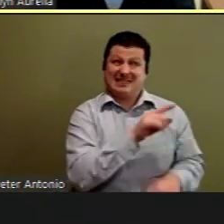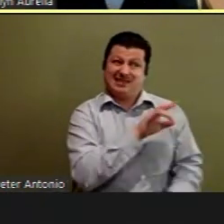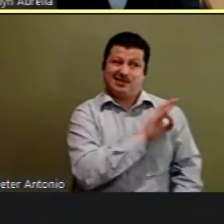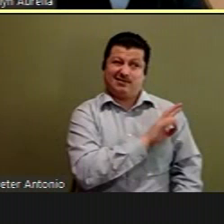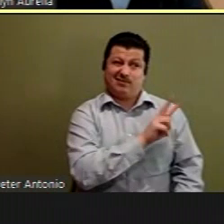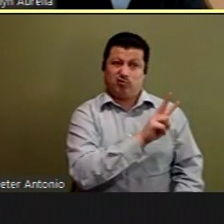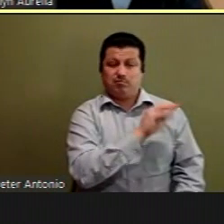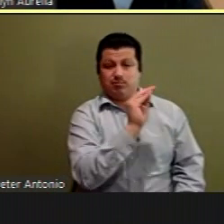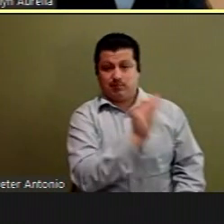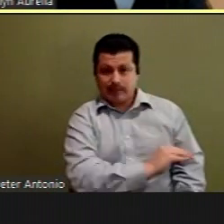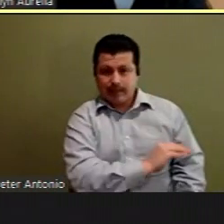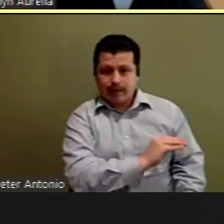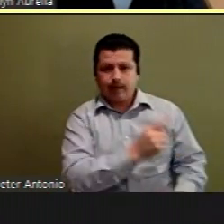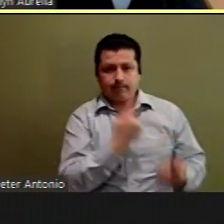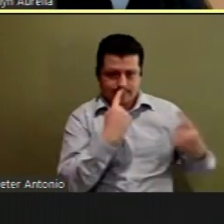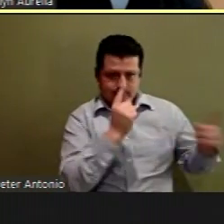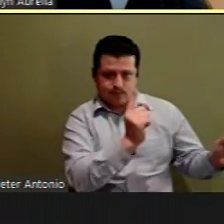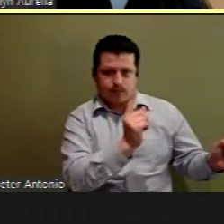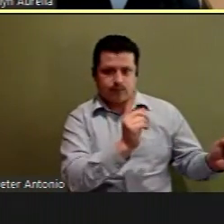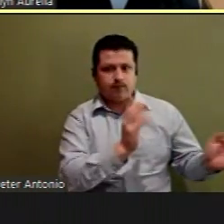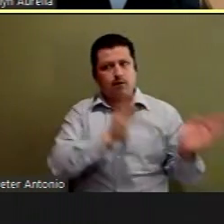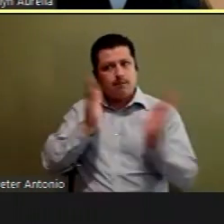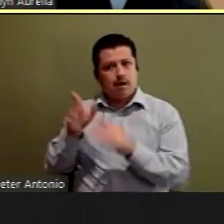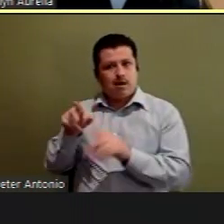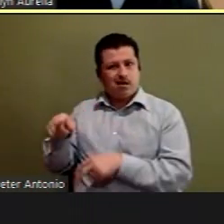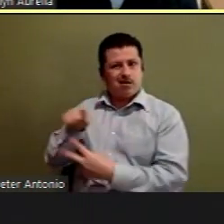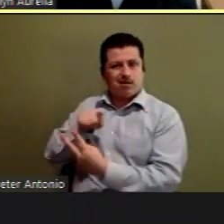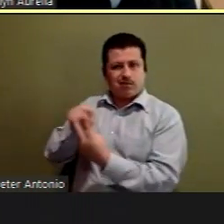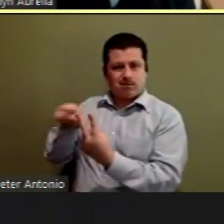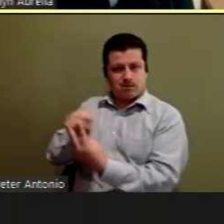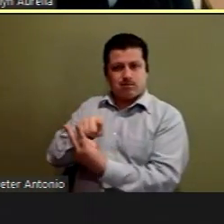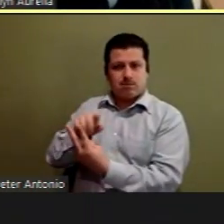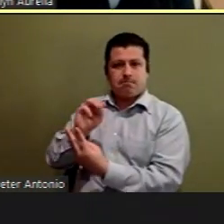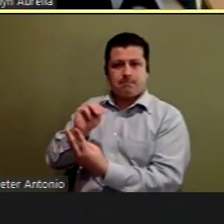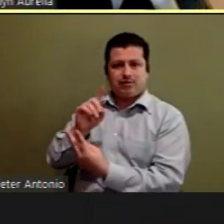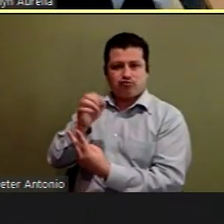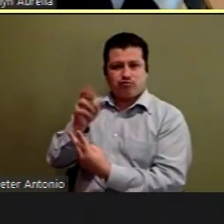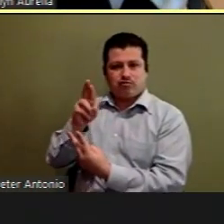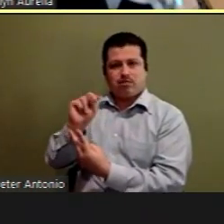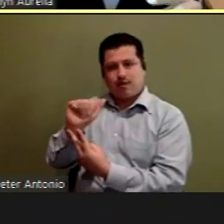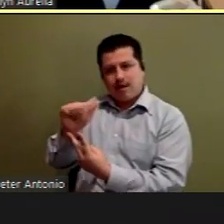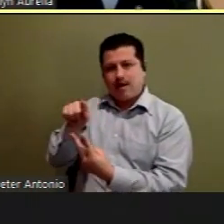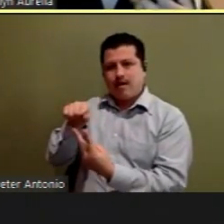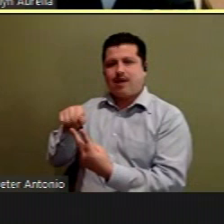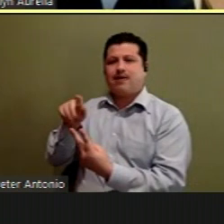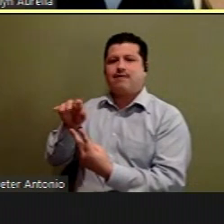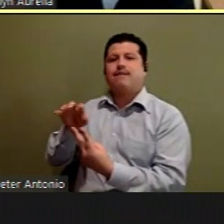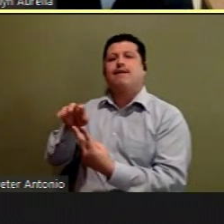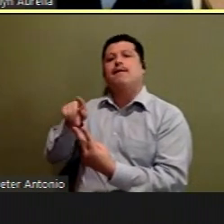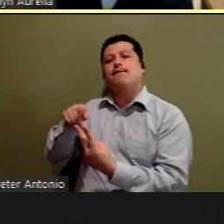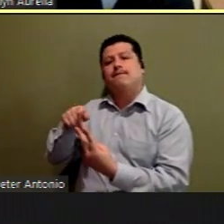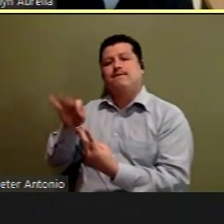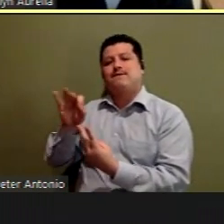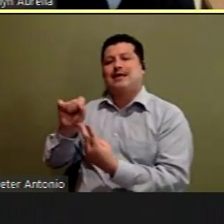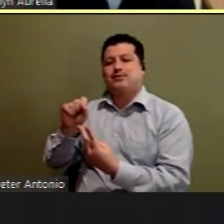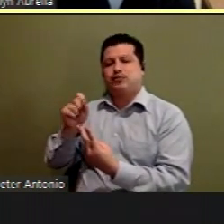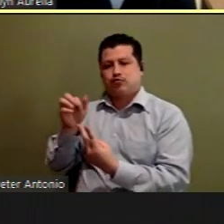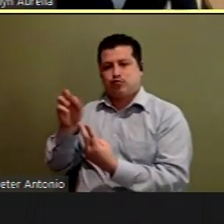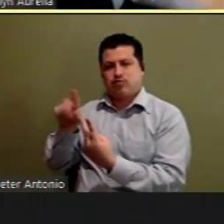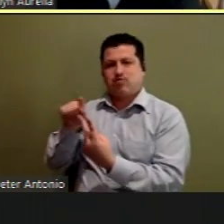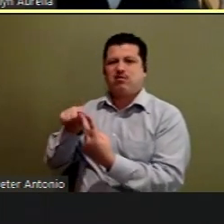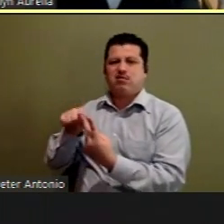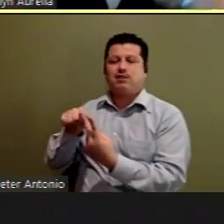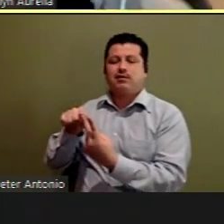not the 95% of the Pfizer and Moderna, but at the same time, we have something called a cushion effect, and I'll try to explain it.